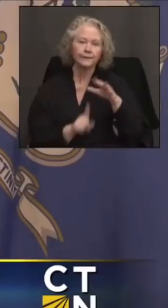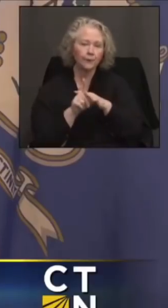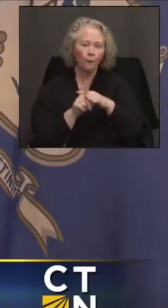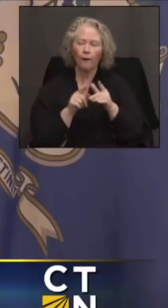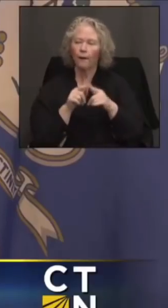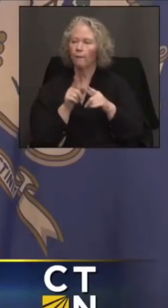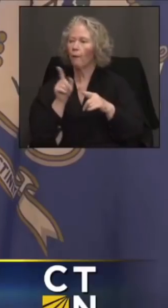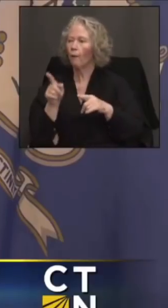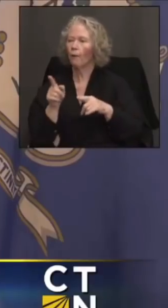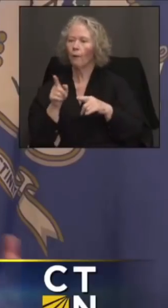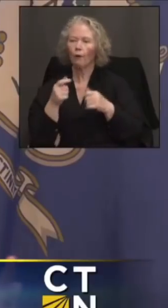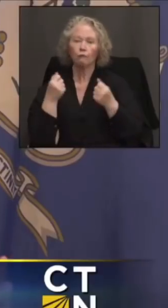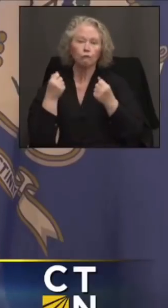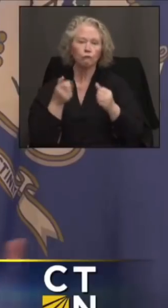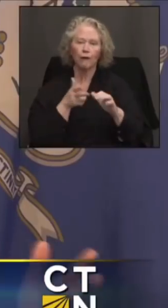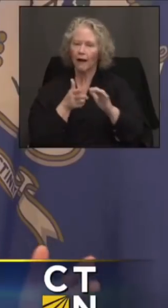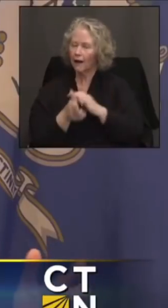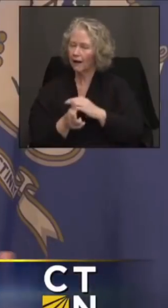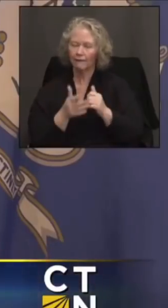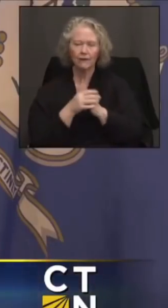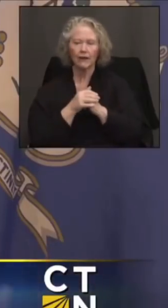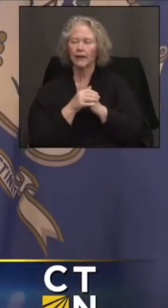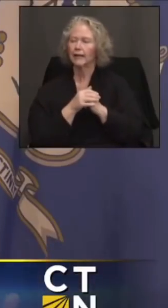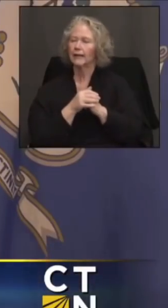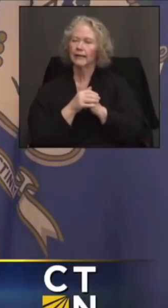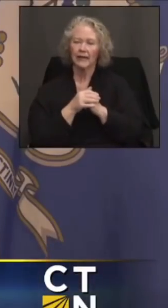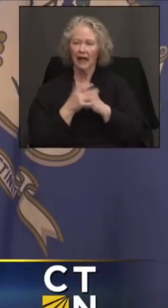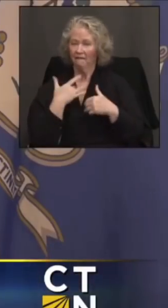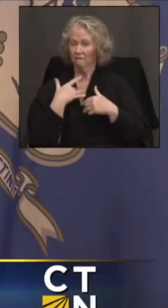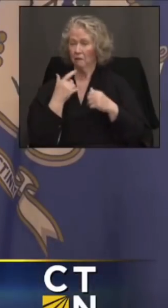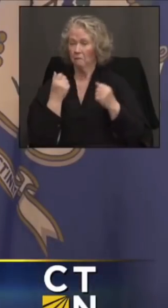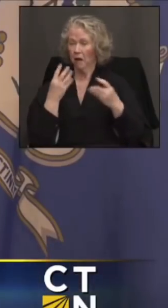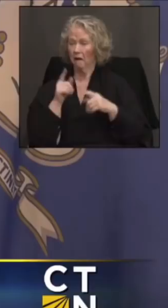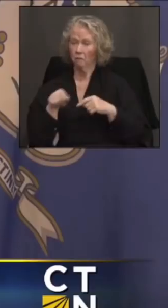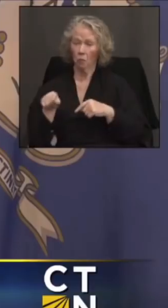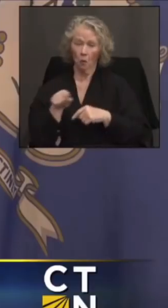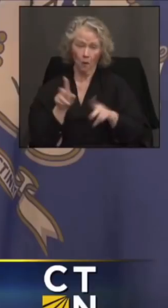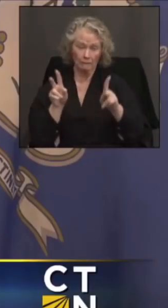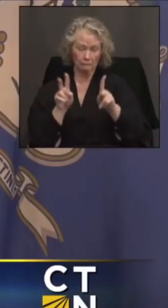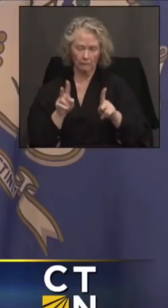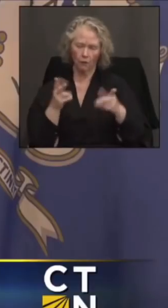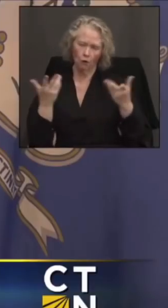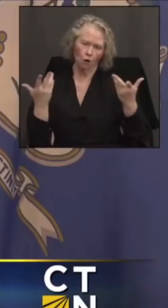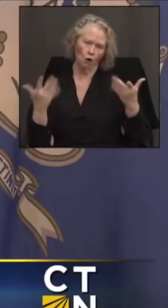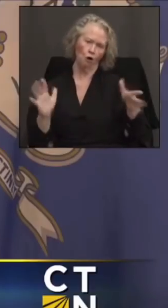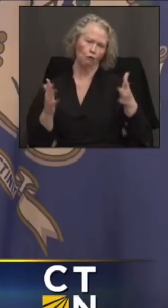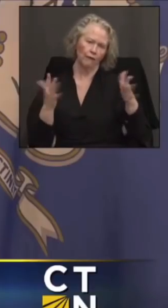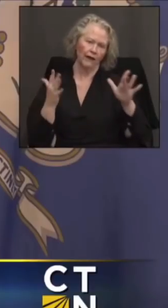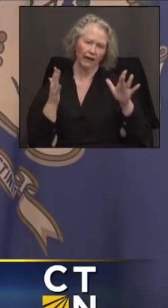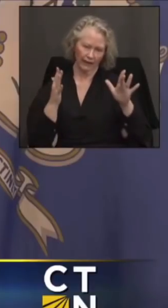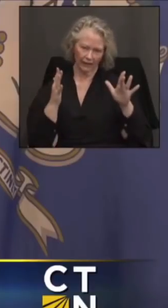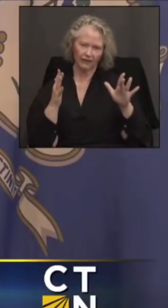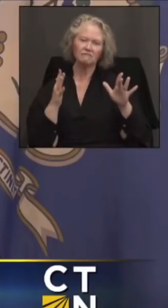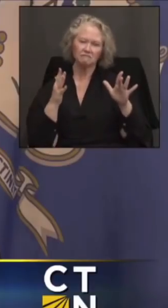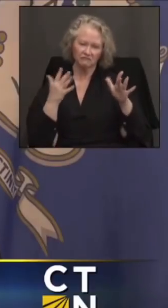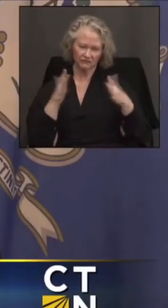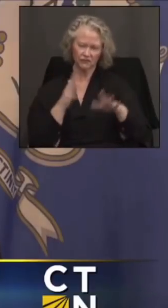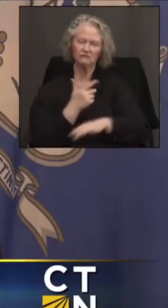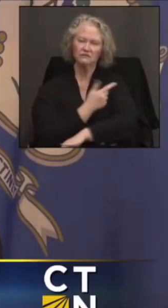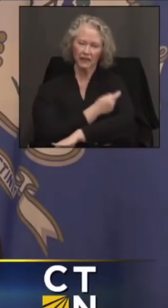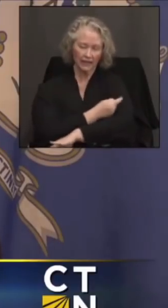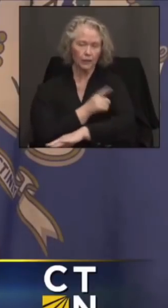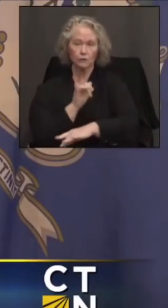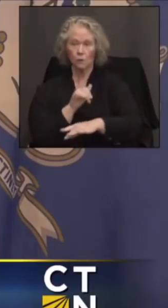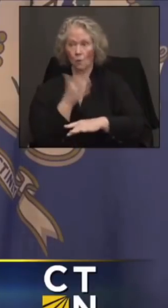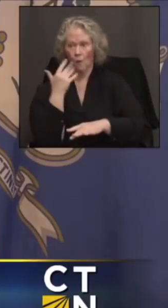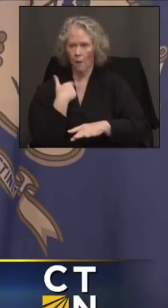Field. I think a lot of those people you're going to find by the end of next week or so have gotten their vaccine. That's why we're going to be driving